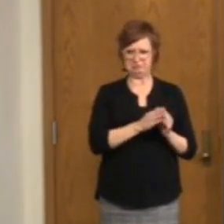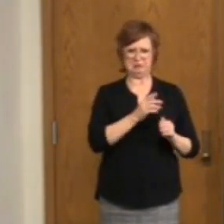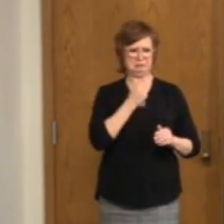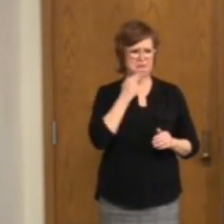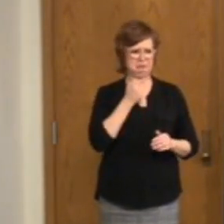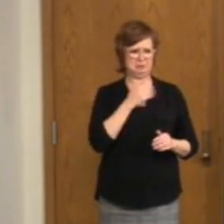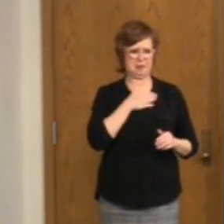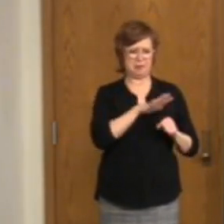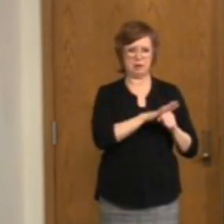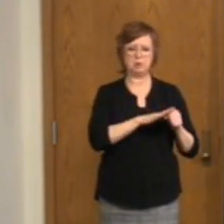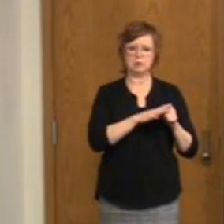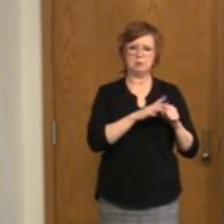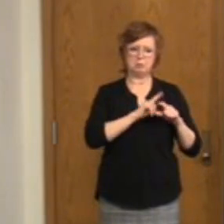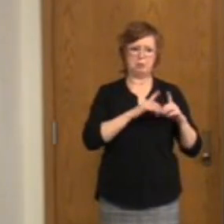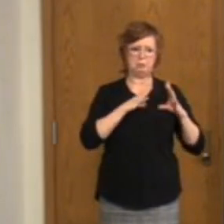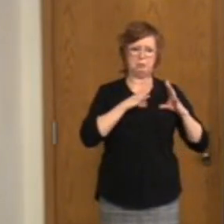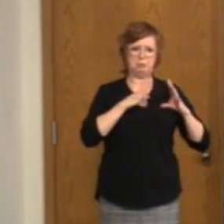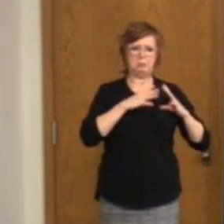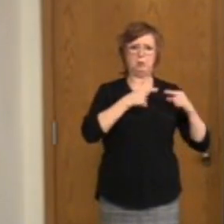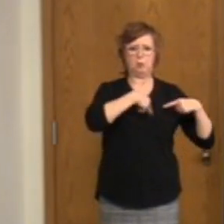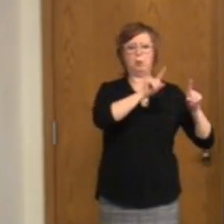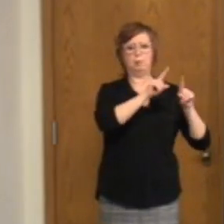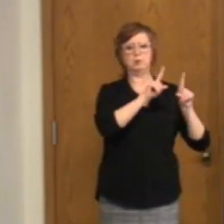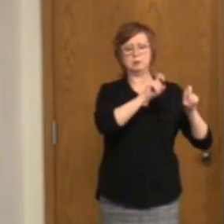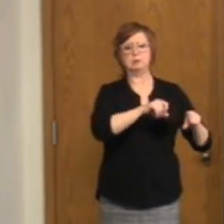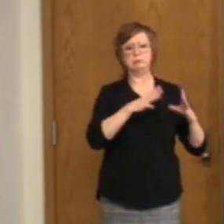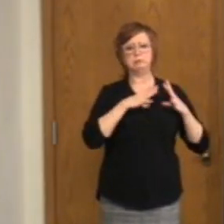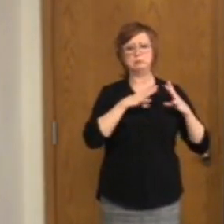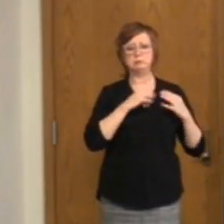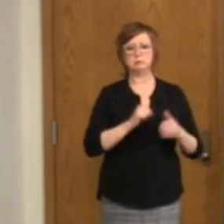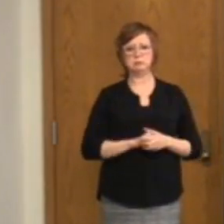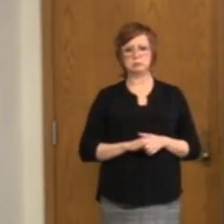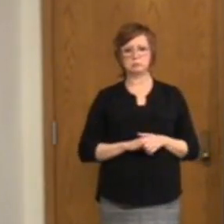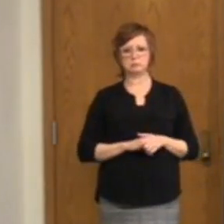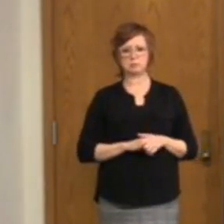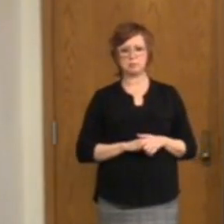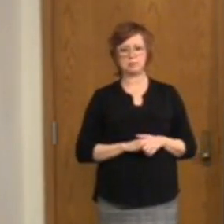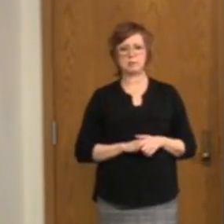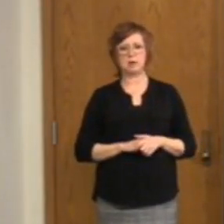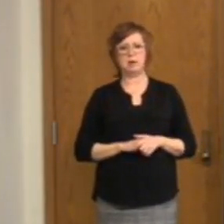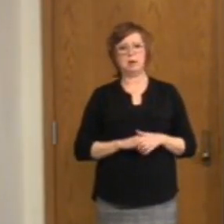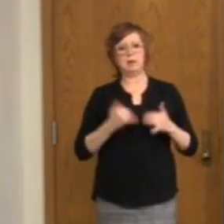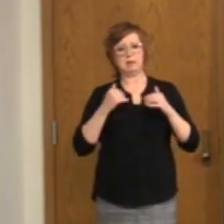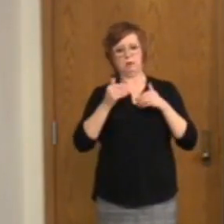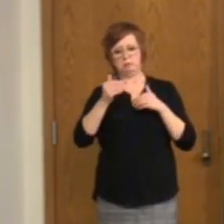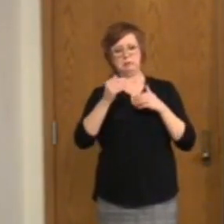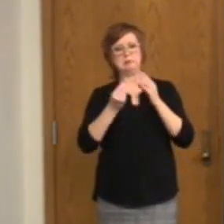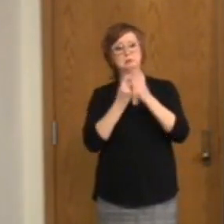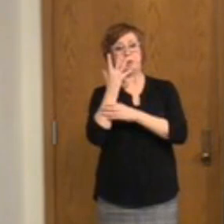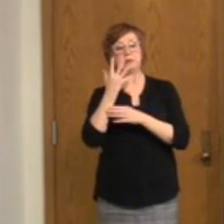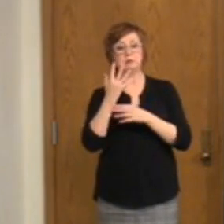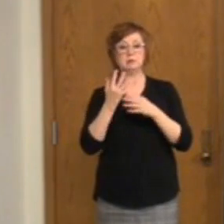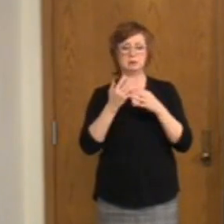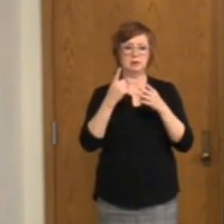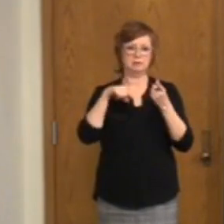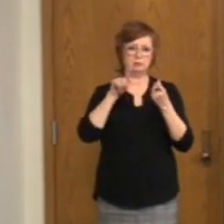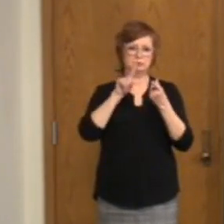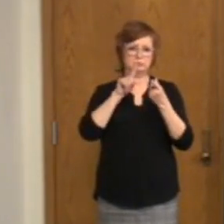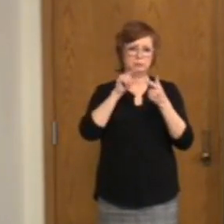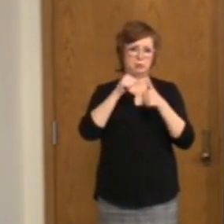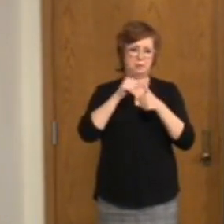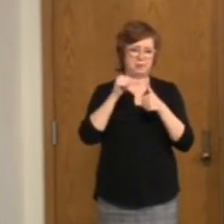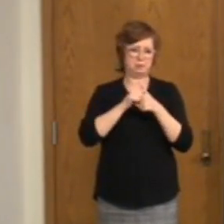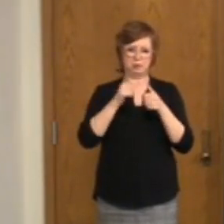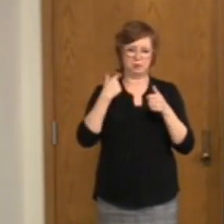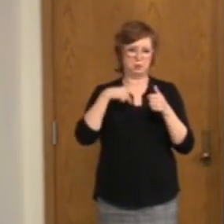keeping conscious of all those measures. And as the weather improves, we've always seen outdoors is better than indoors. So as the weather improves, obviously